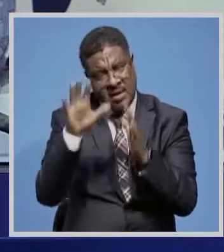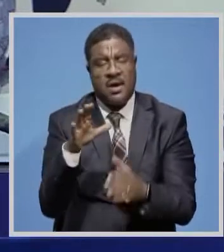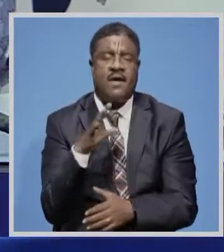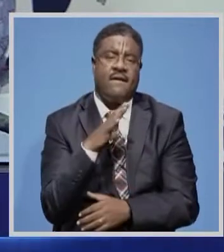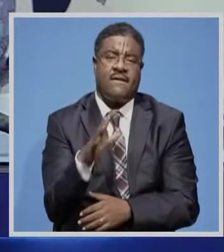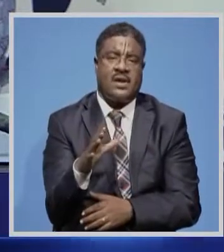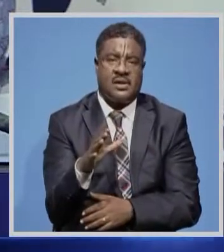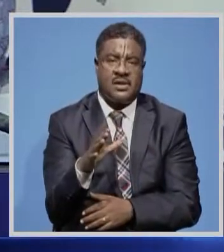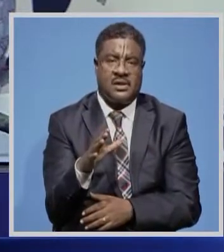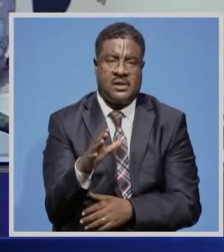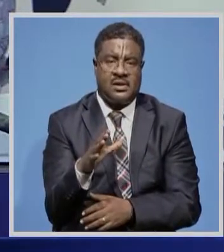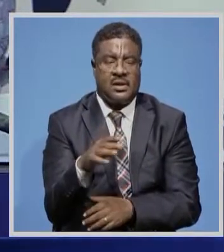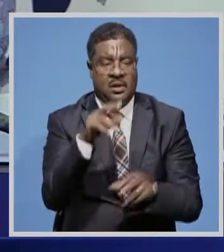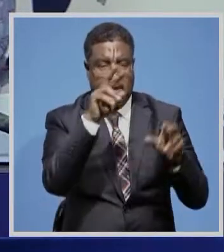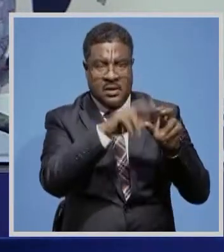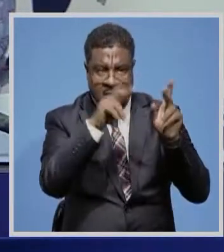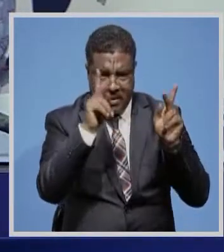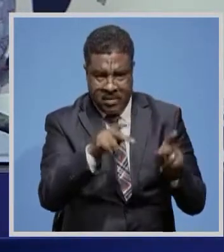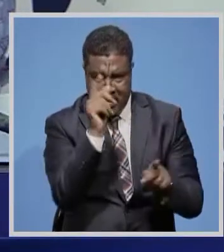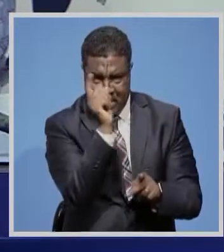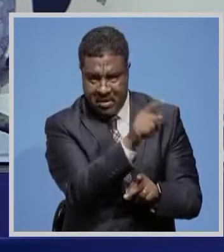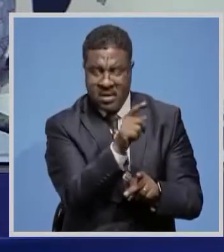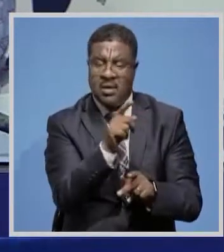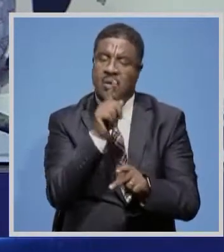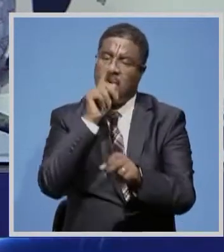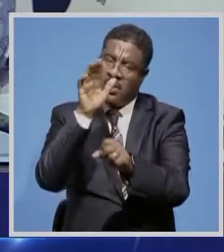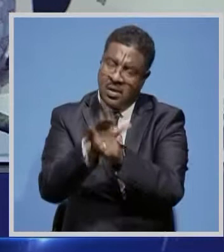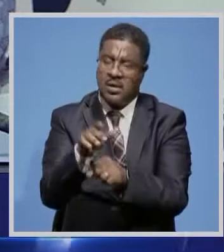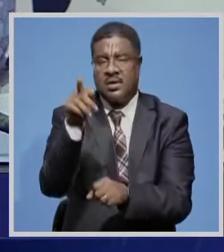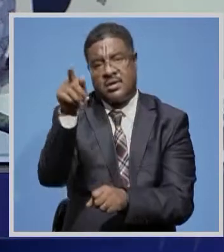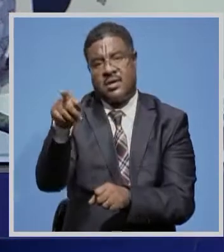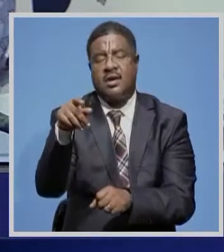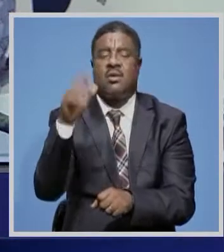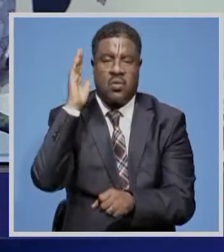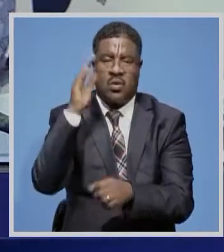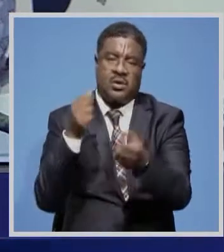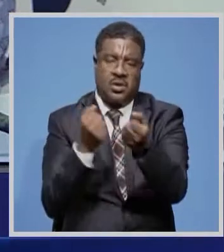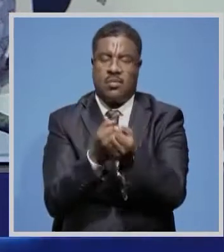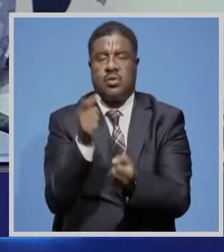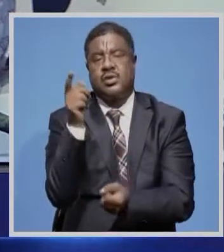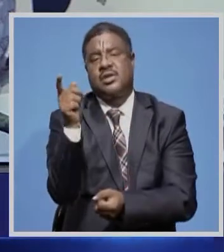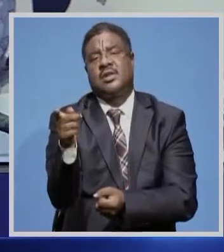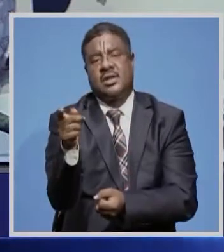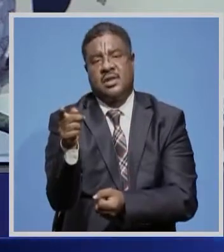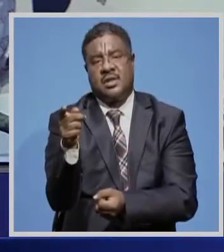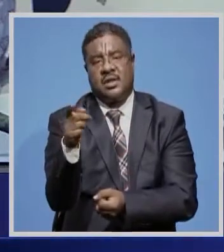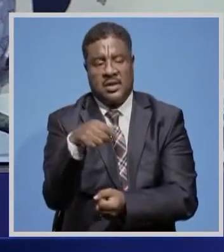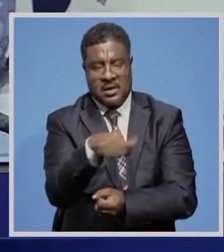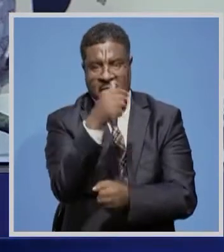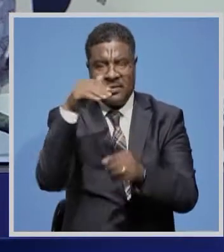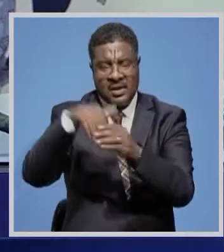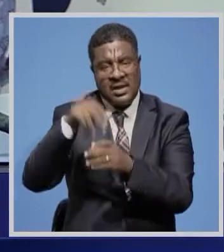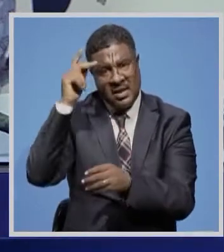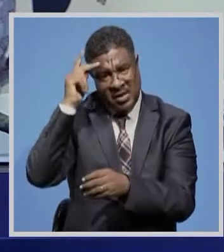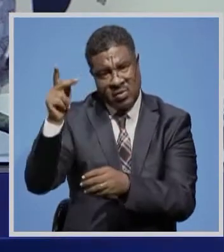PF Vice National Mobilization Chairperson Geoffrey Mwamba assured Mr. Musenge and his members of support. Mr. Mwamba, who was in Kitwe to welcome